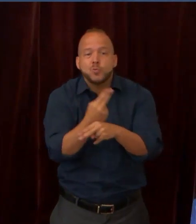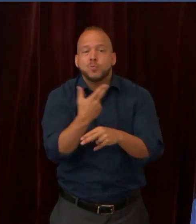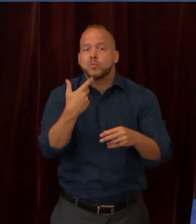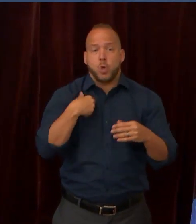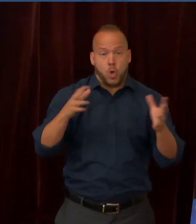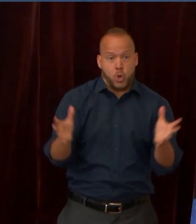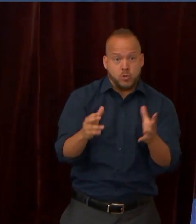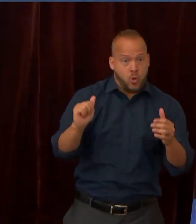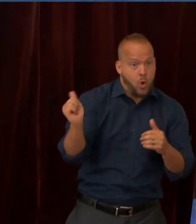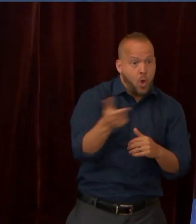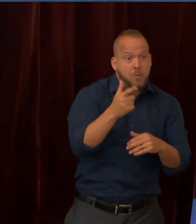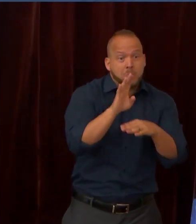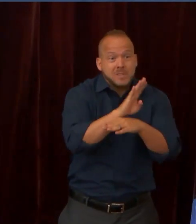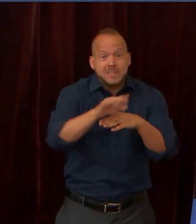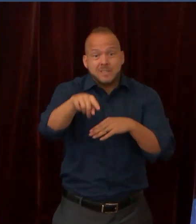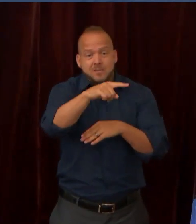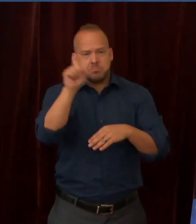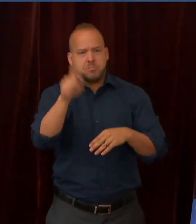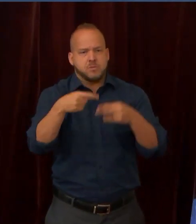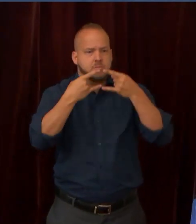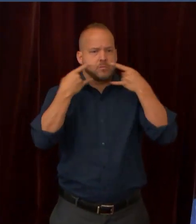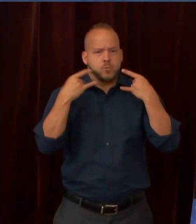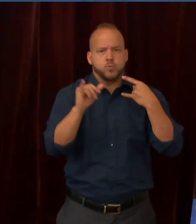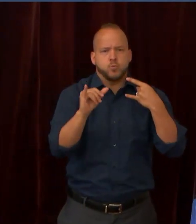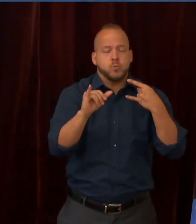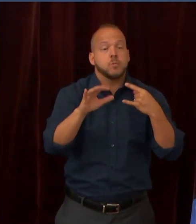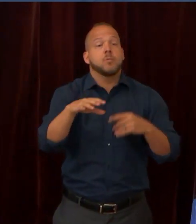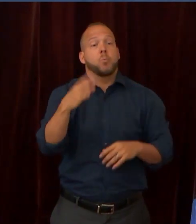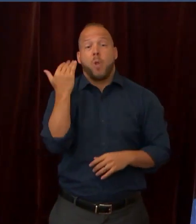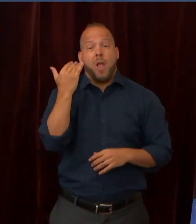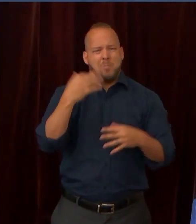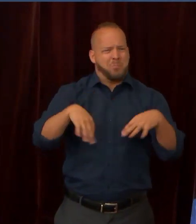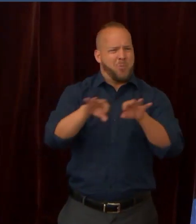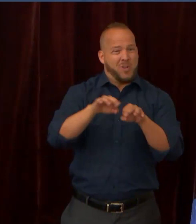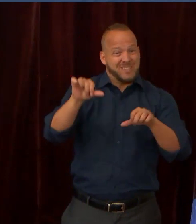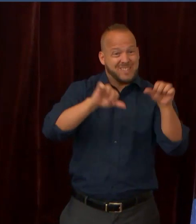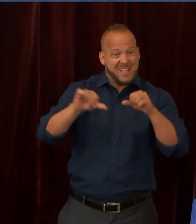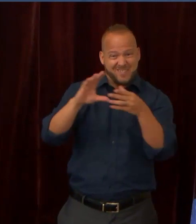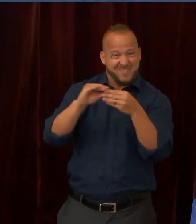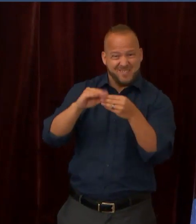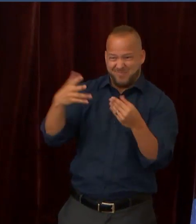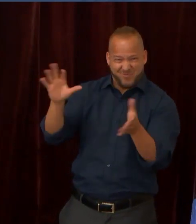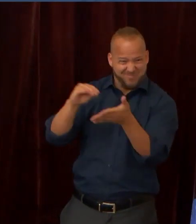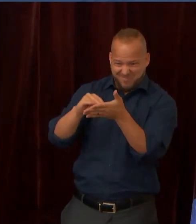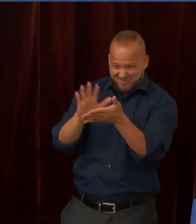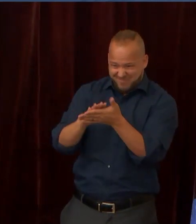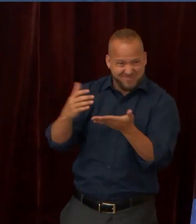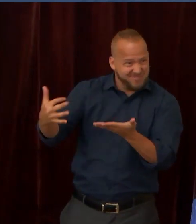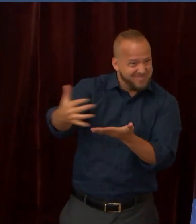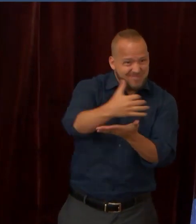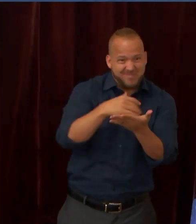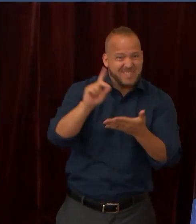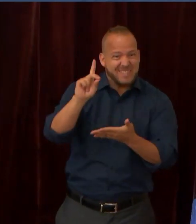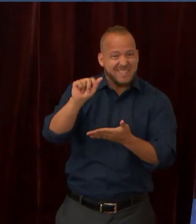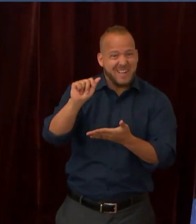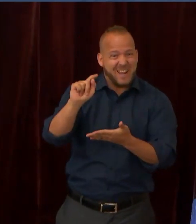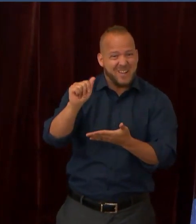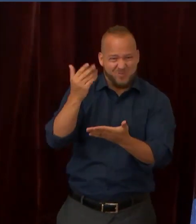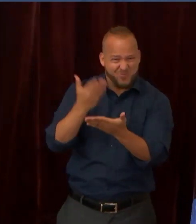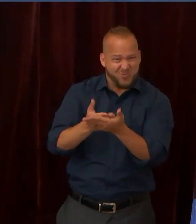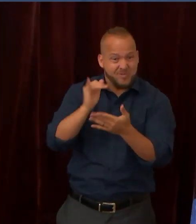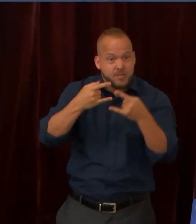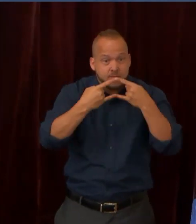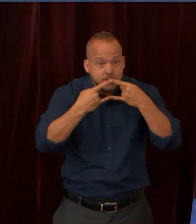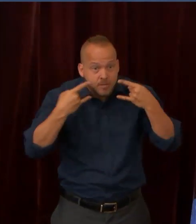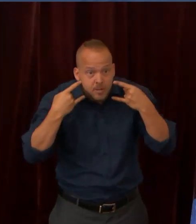important because the science is now becoming abundantly clear that face coverings can really help reduce transmission. They can help make